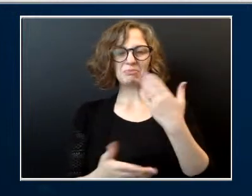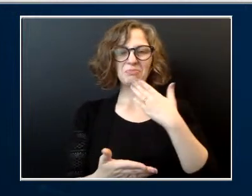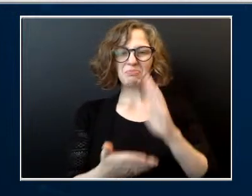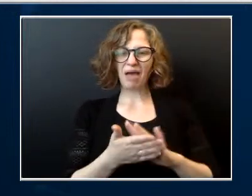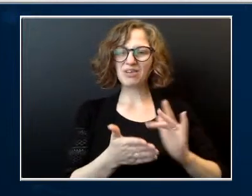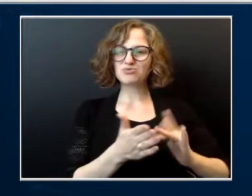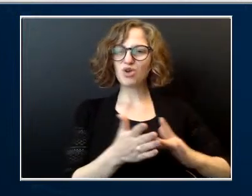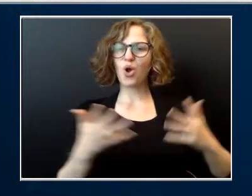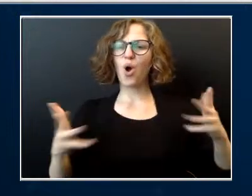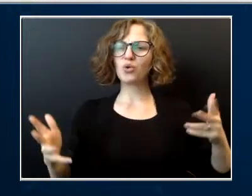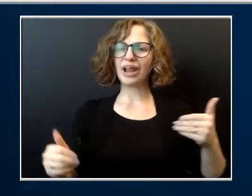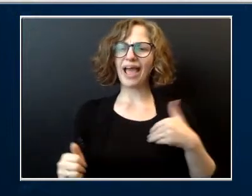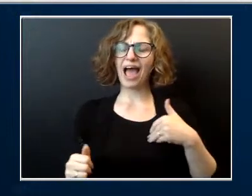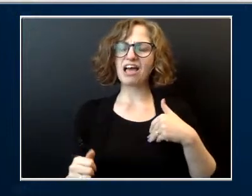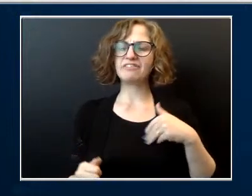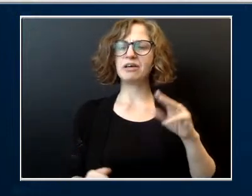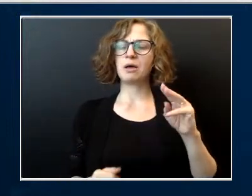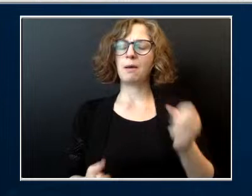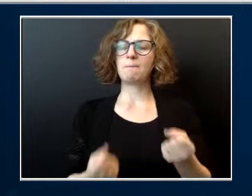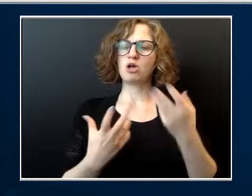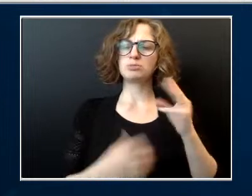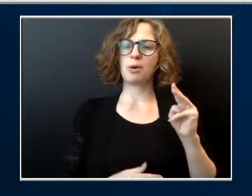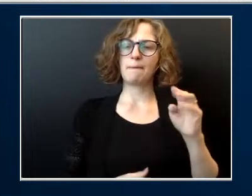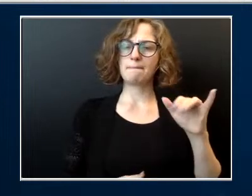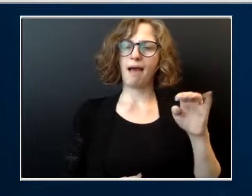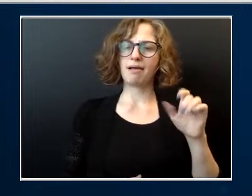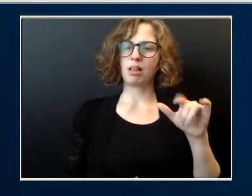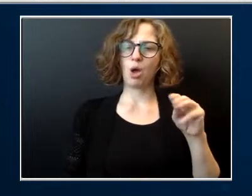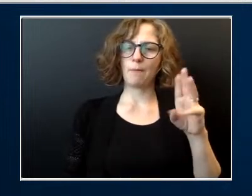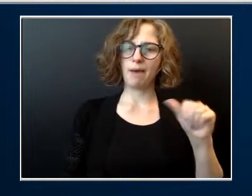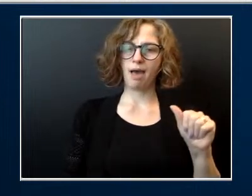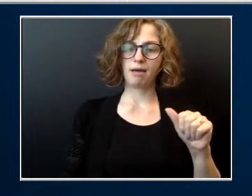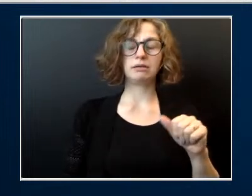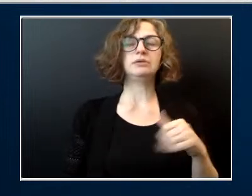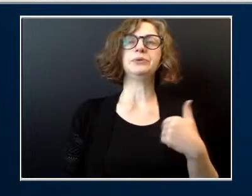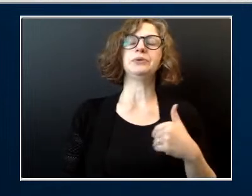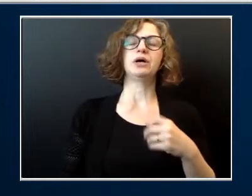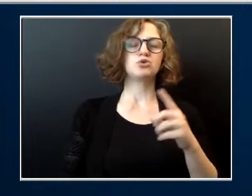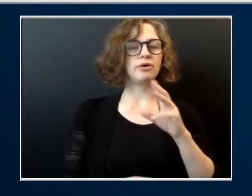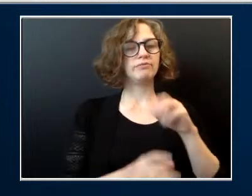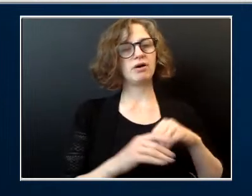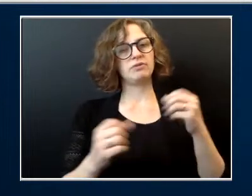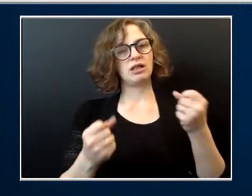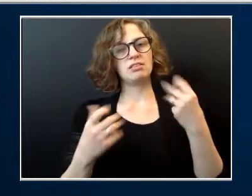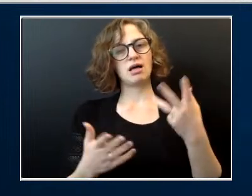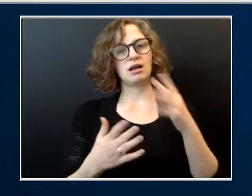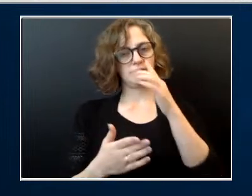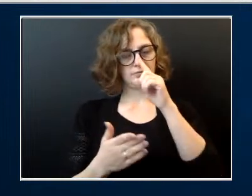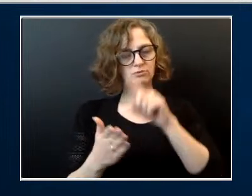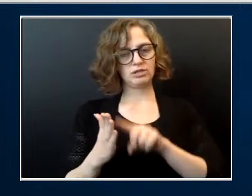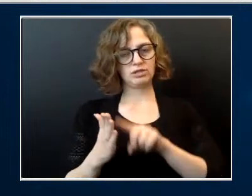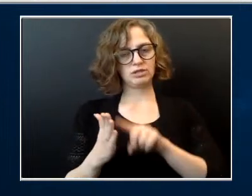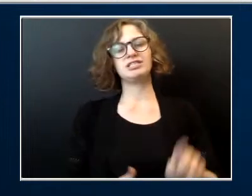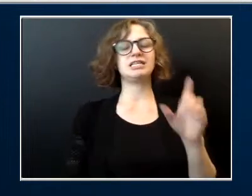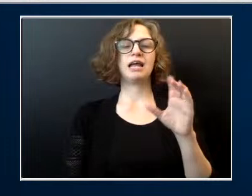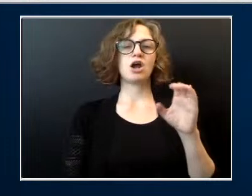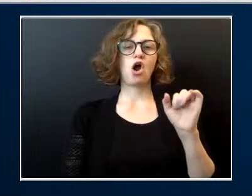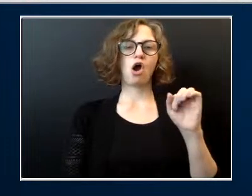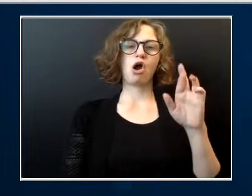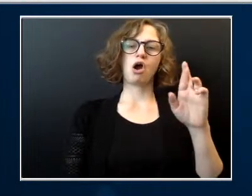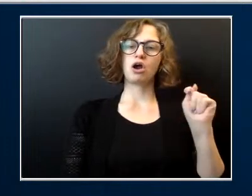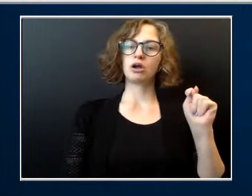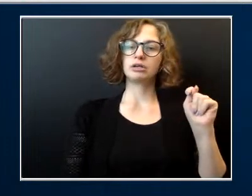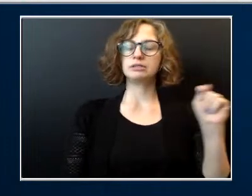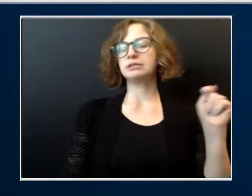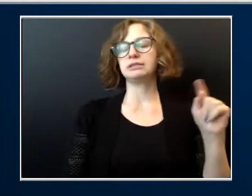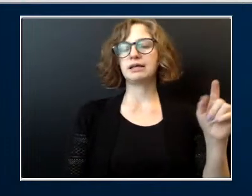plan there. So now you're involved in a lot of research in cellular therapies, CAR T, and then something called T-cell engagers. Yeah. So, I don't think